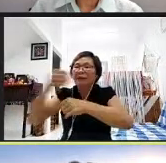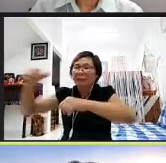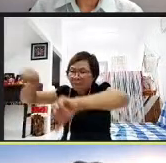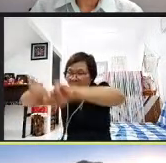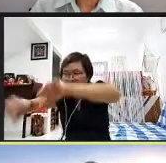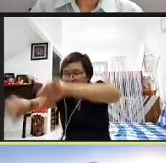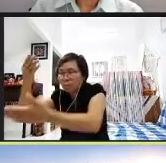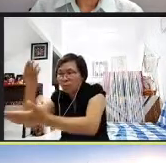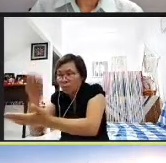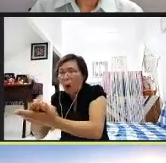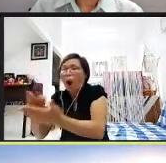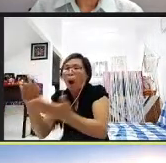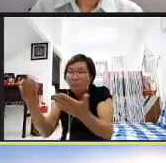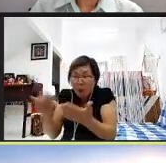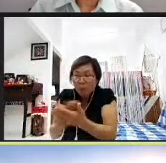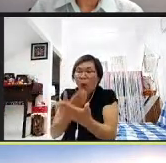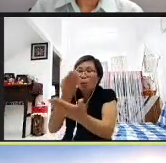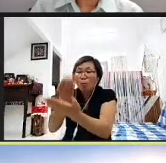actually believe in it.